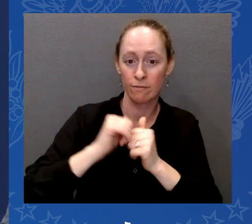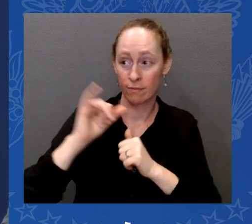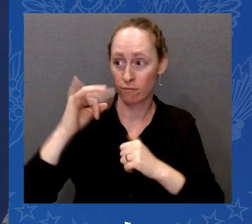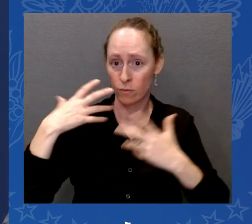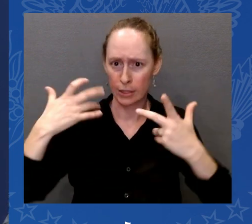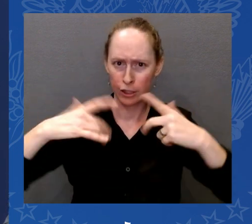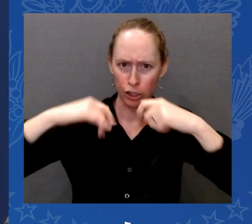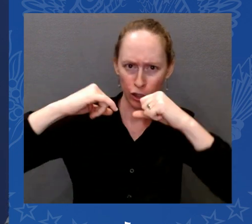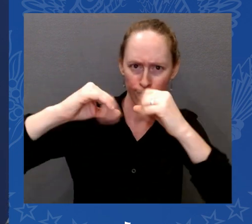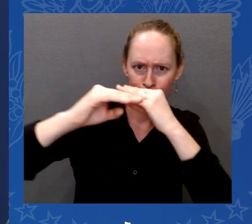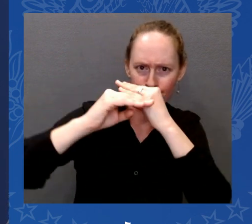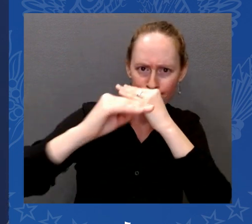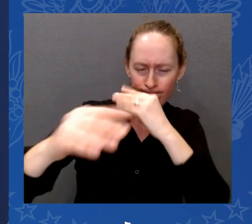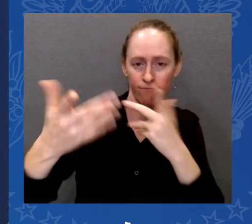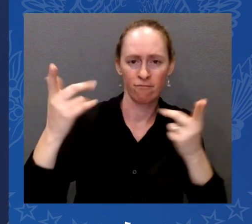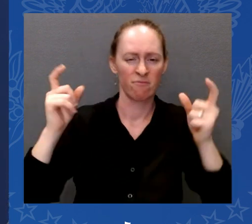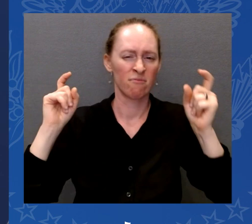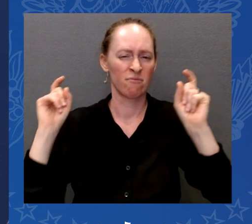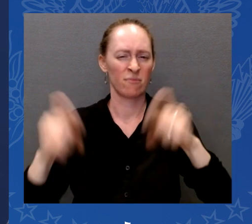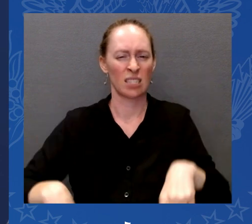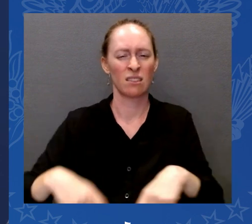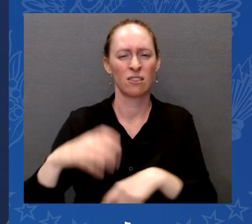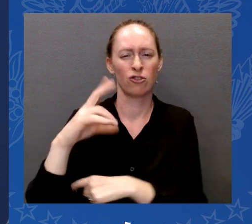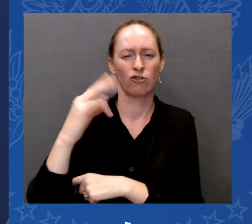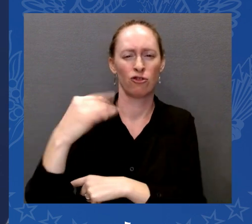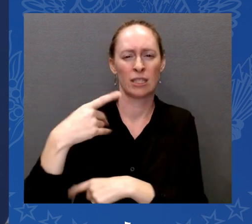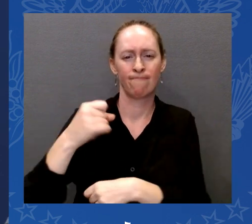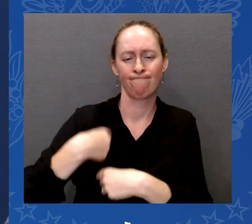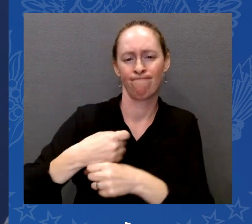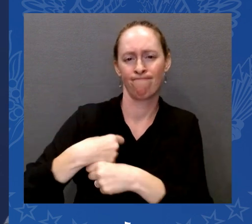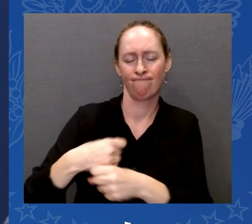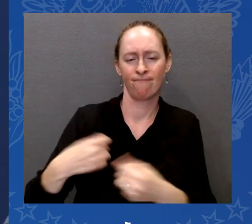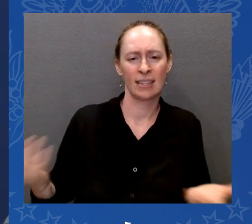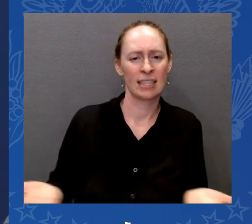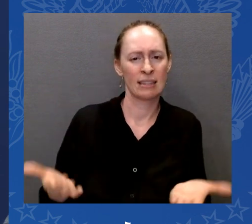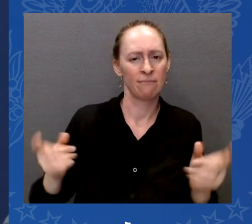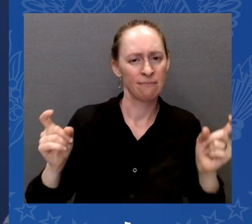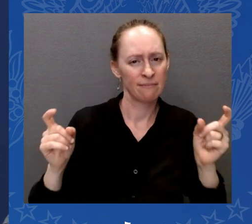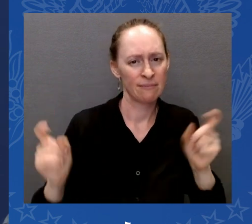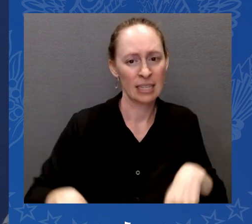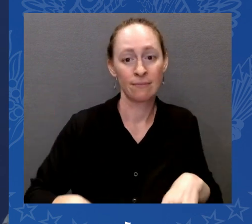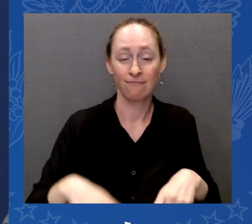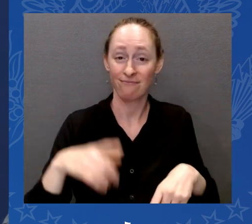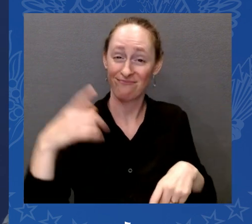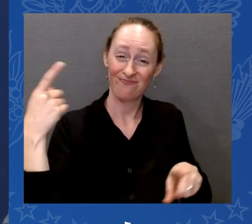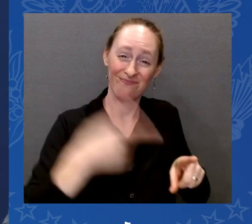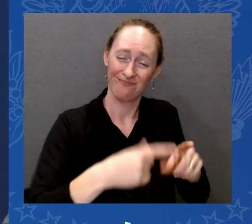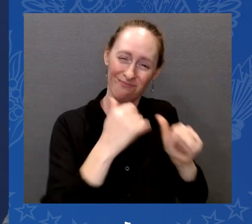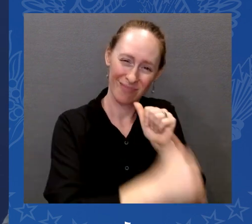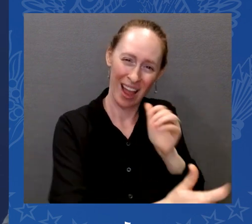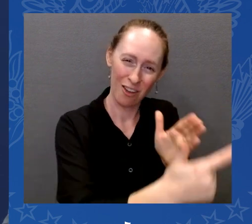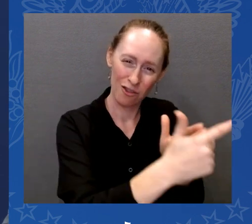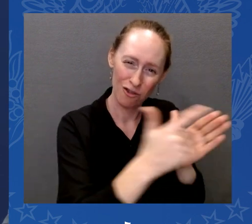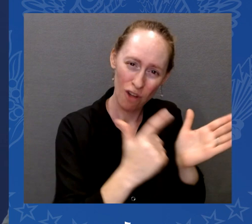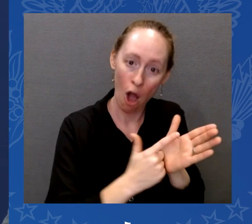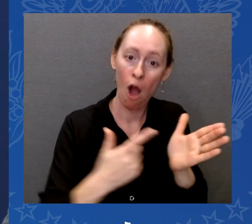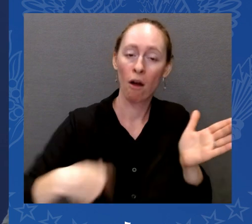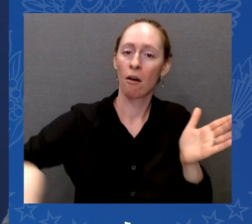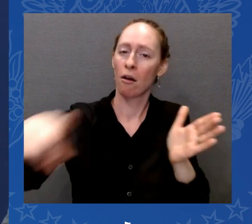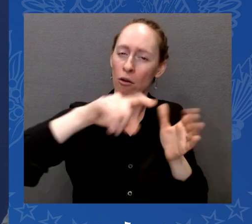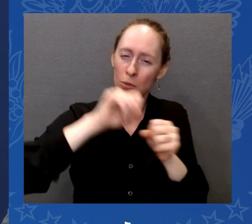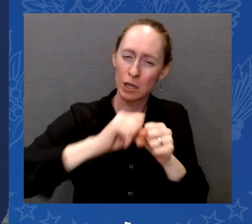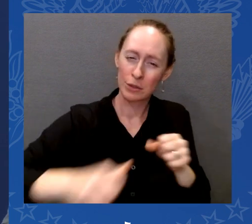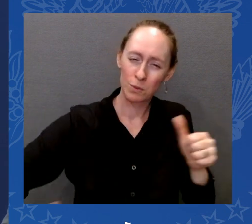do this was through a bipartisan bill that would bring the whole country together about making it here. It was Chuck's